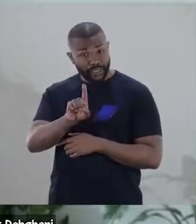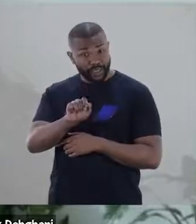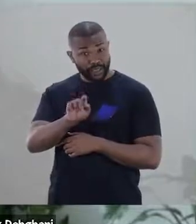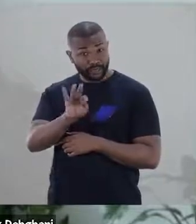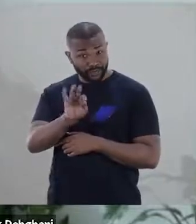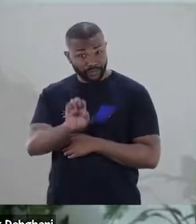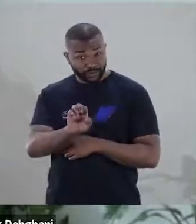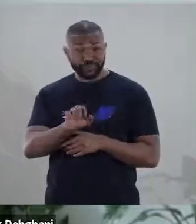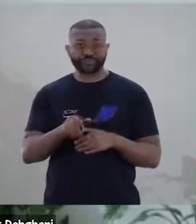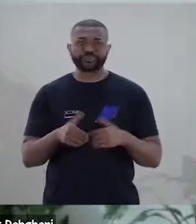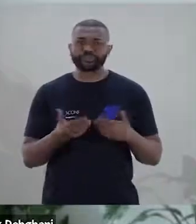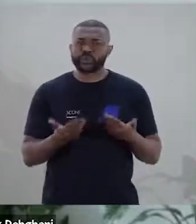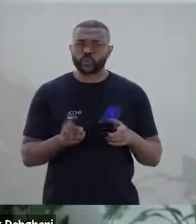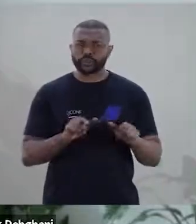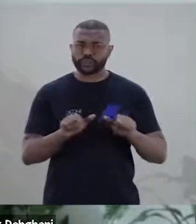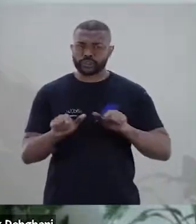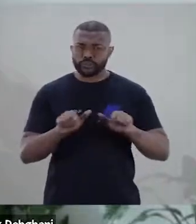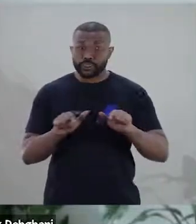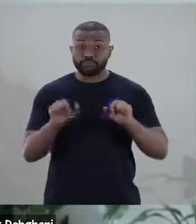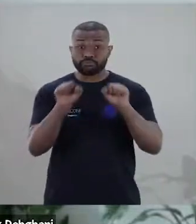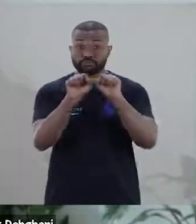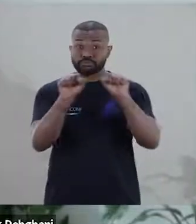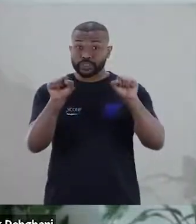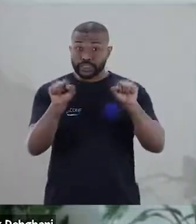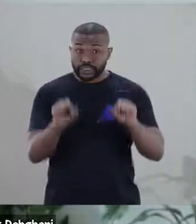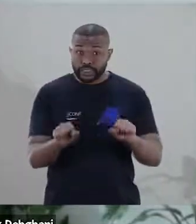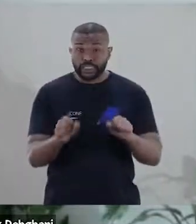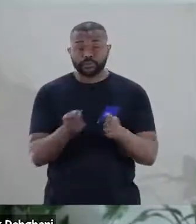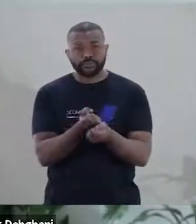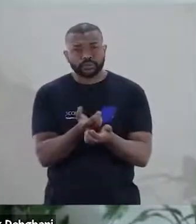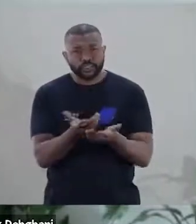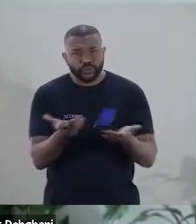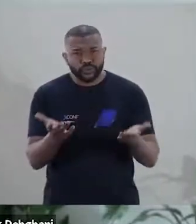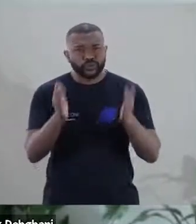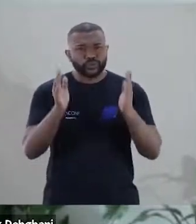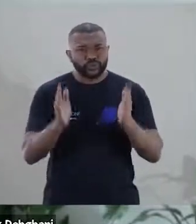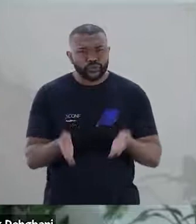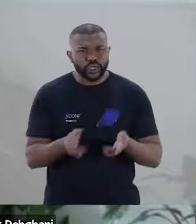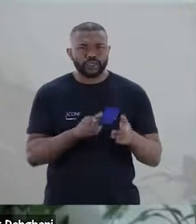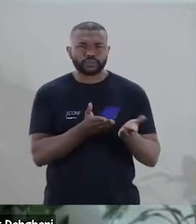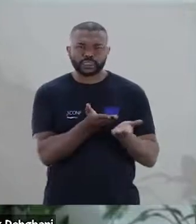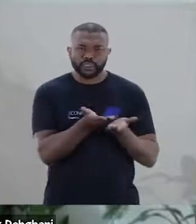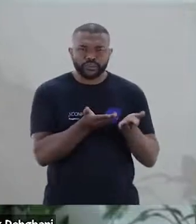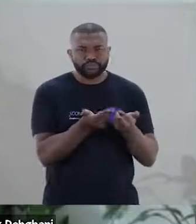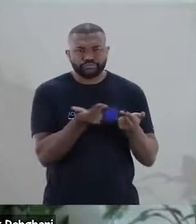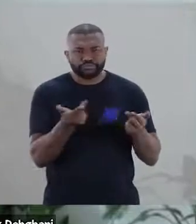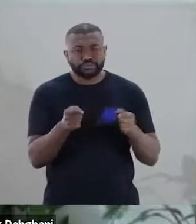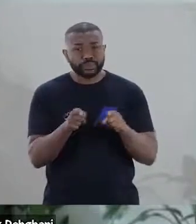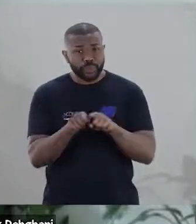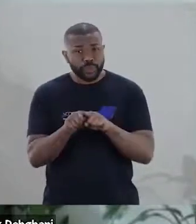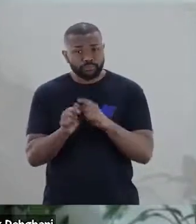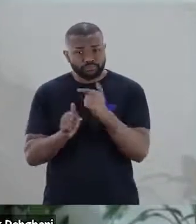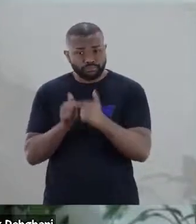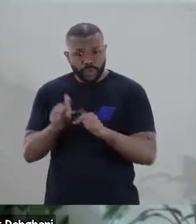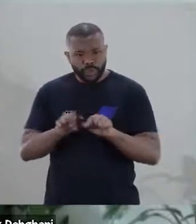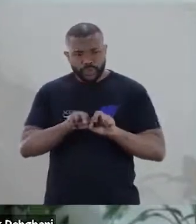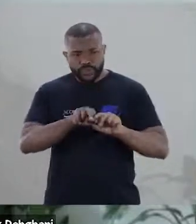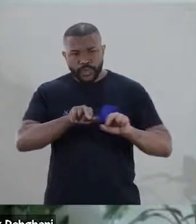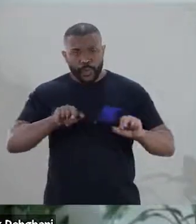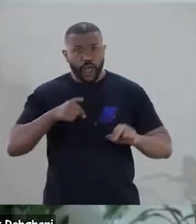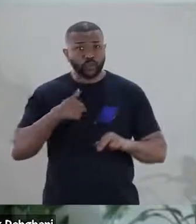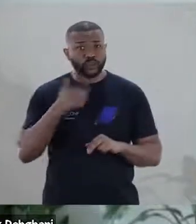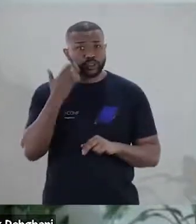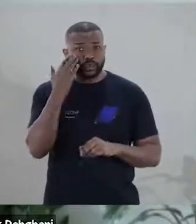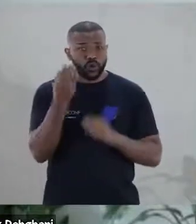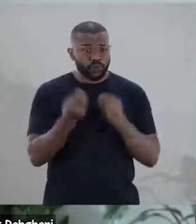the big data space. I came from distributed systems, from microservices world, from operational world. So I kind of understood how we